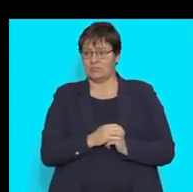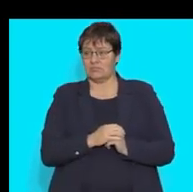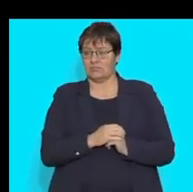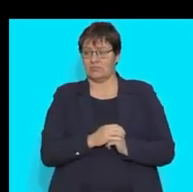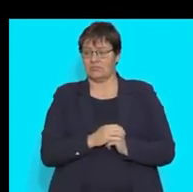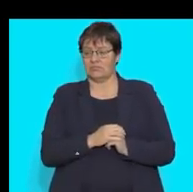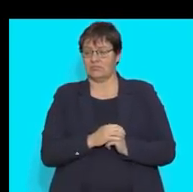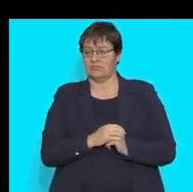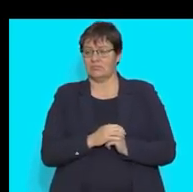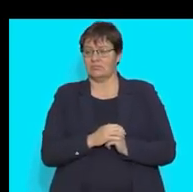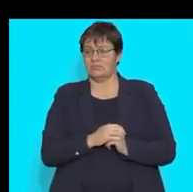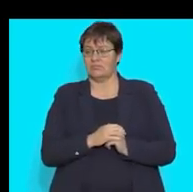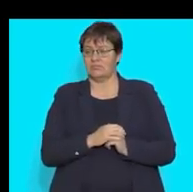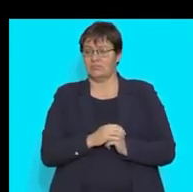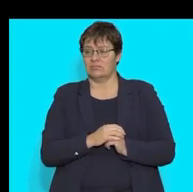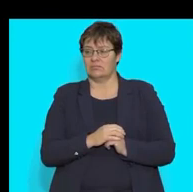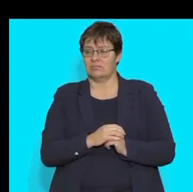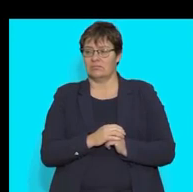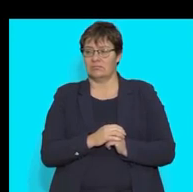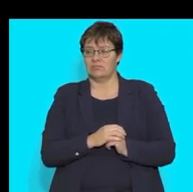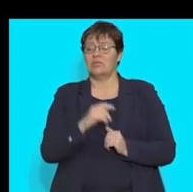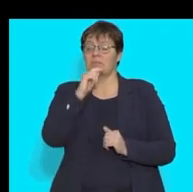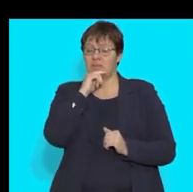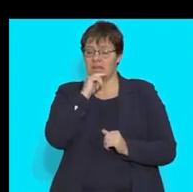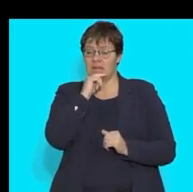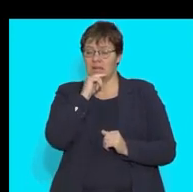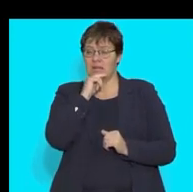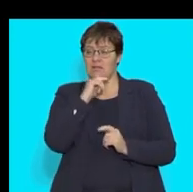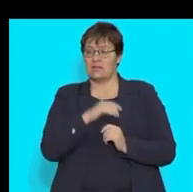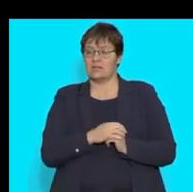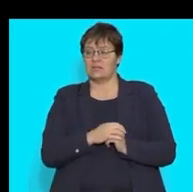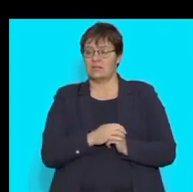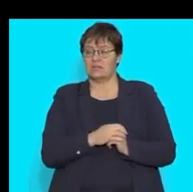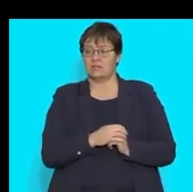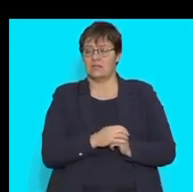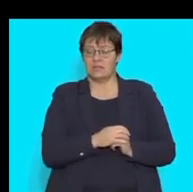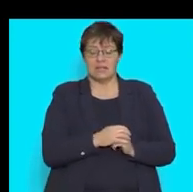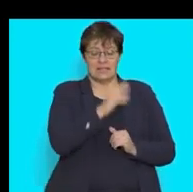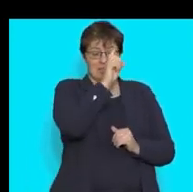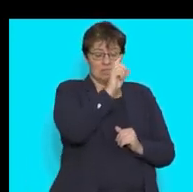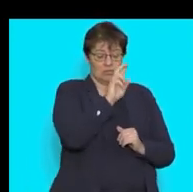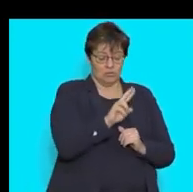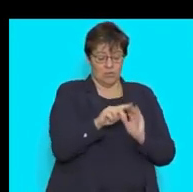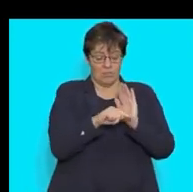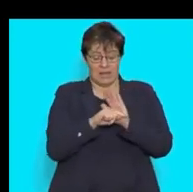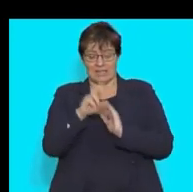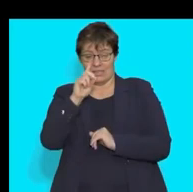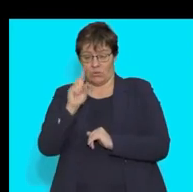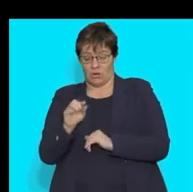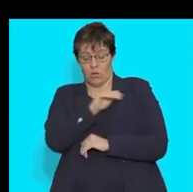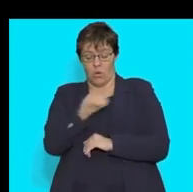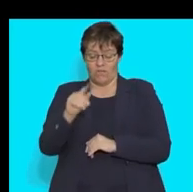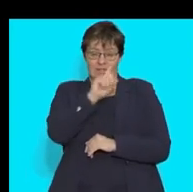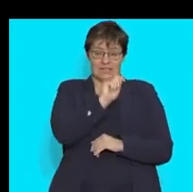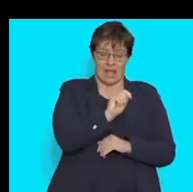disappeared, which was that point over there, as distance 2 minus distance 1 over